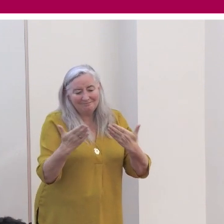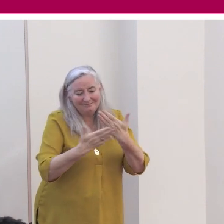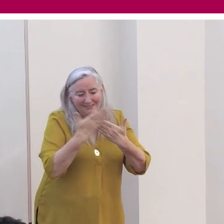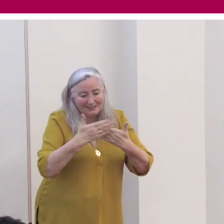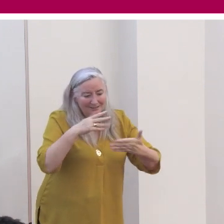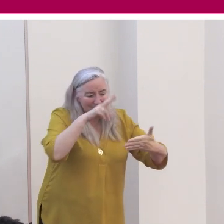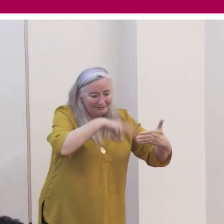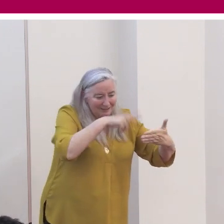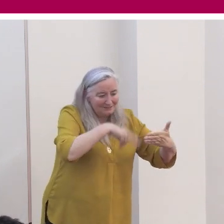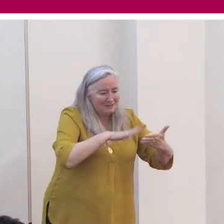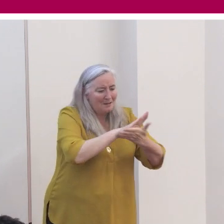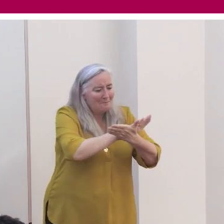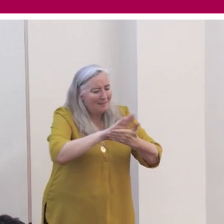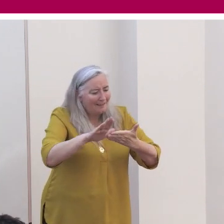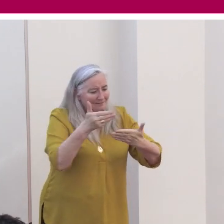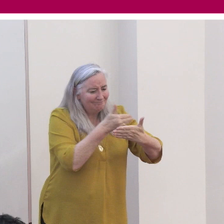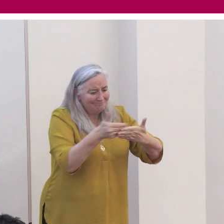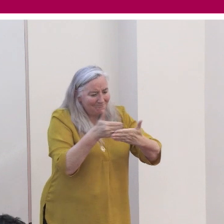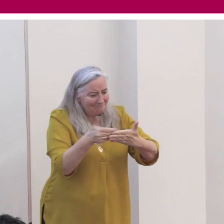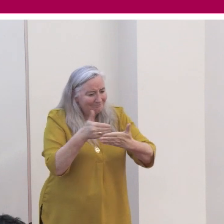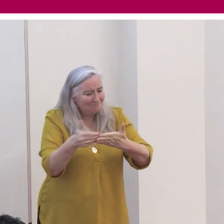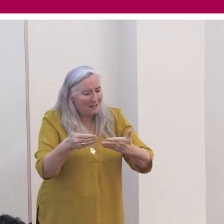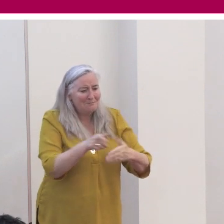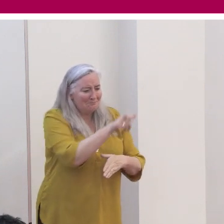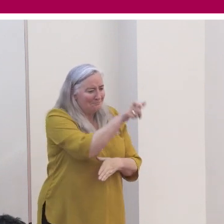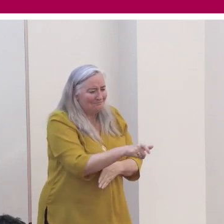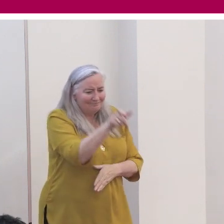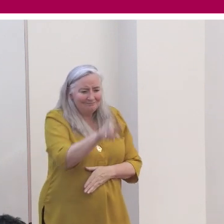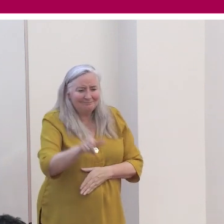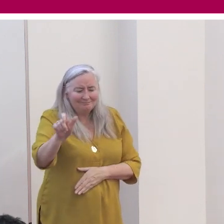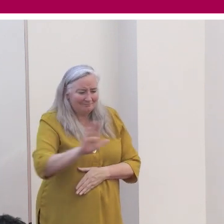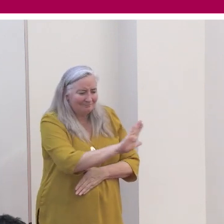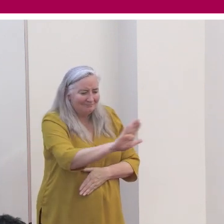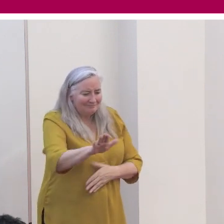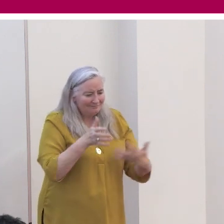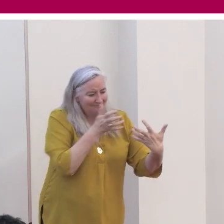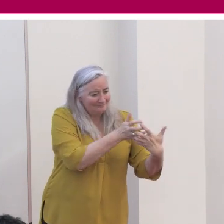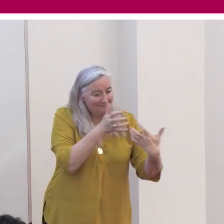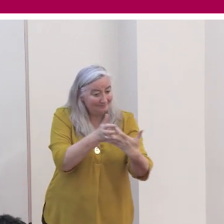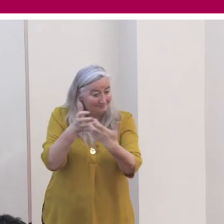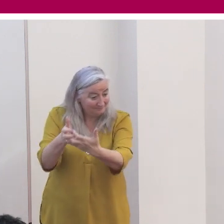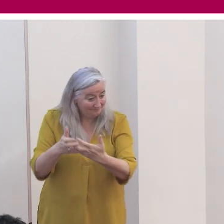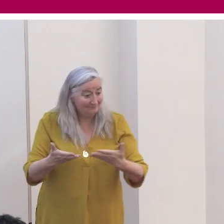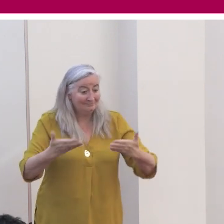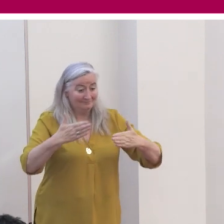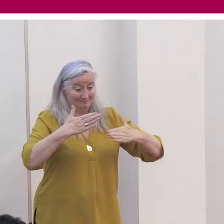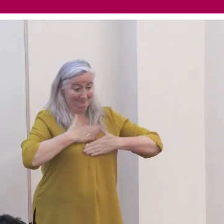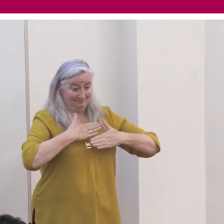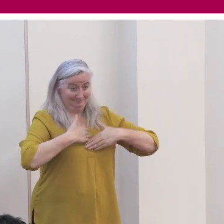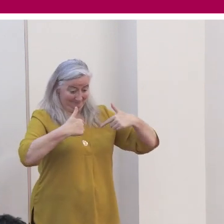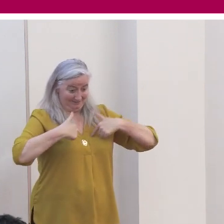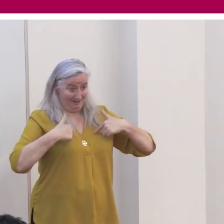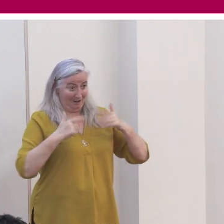person, right? Because there's no formula that applies to absolutely everyone. And it really helps, again, being accompanied